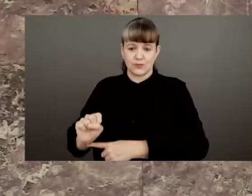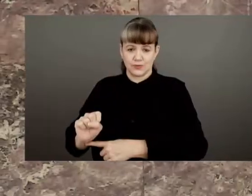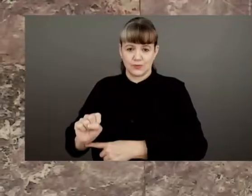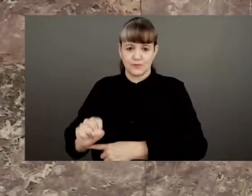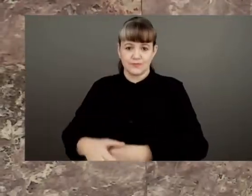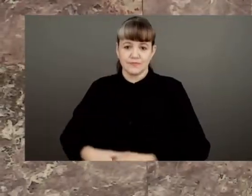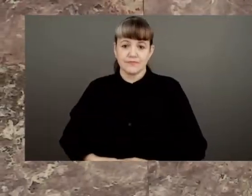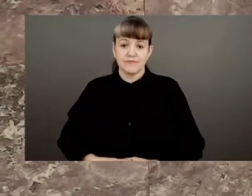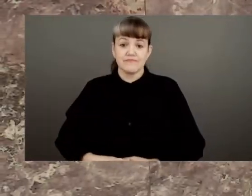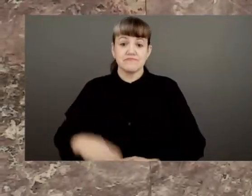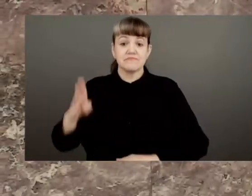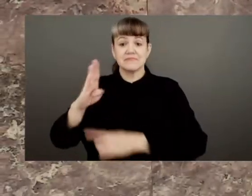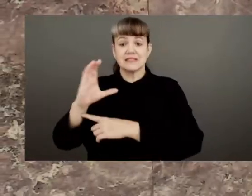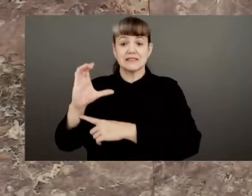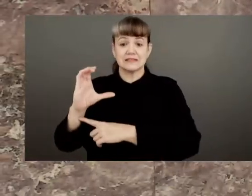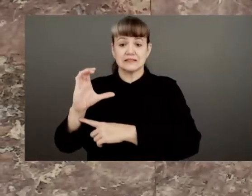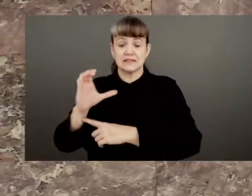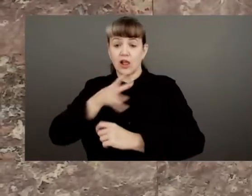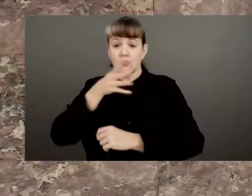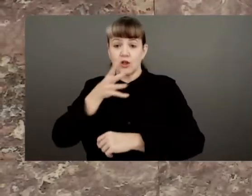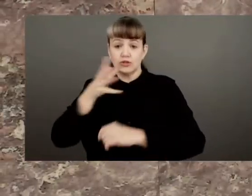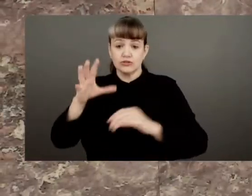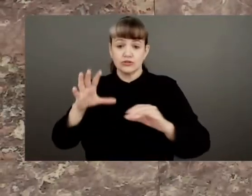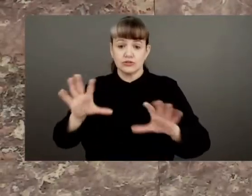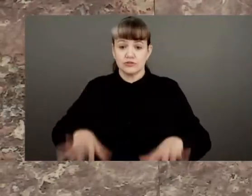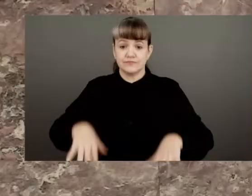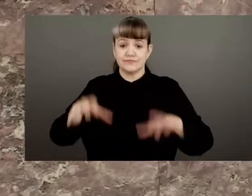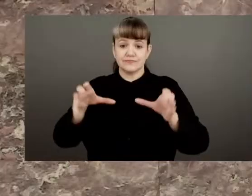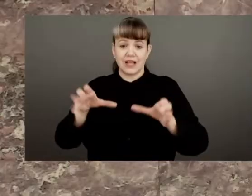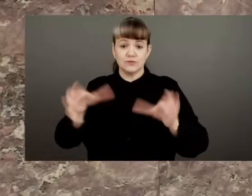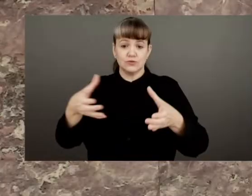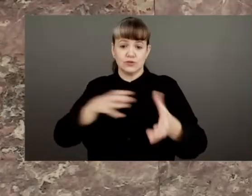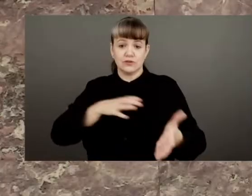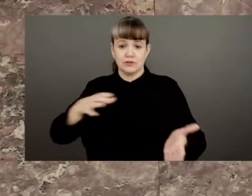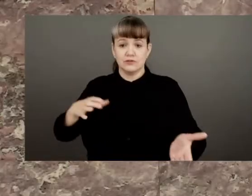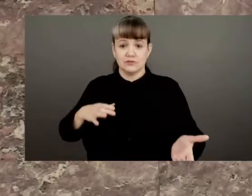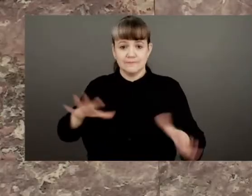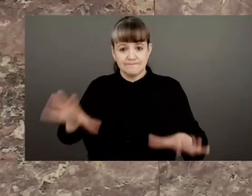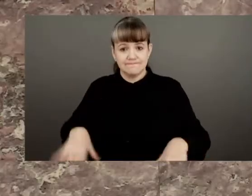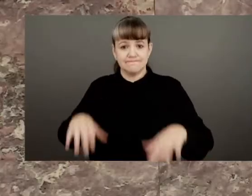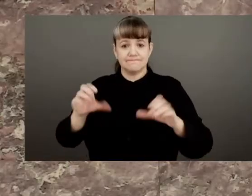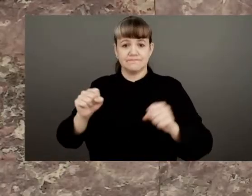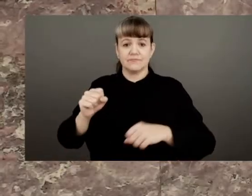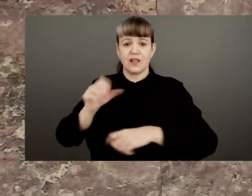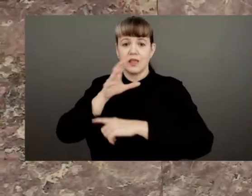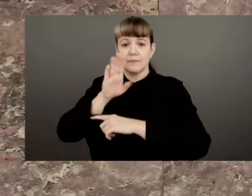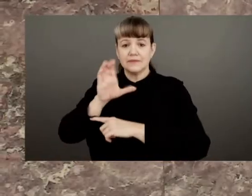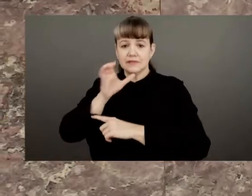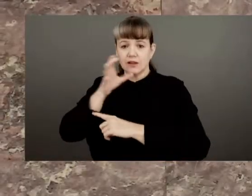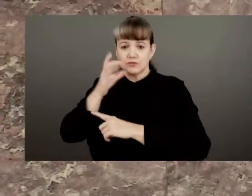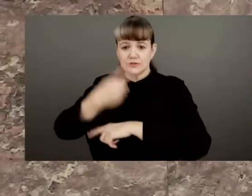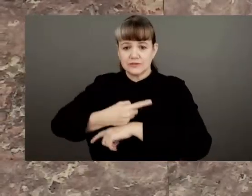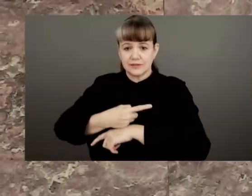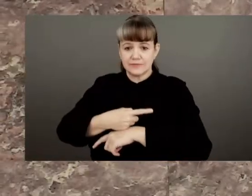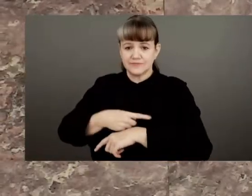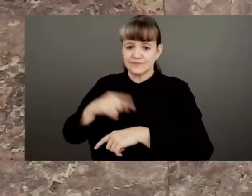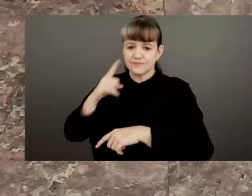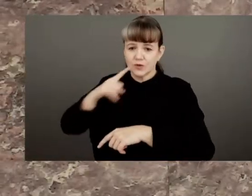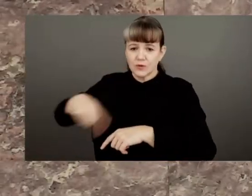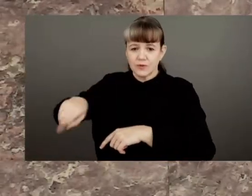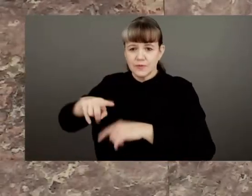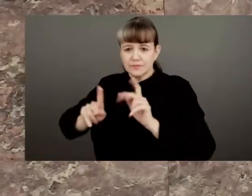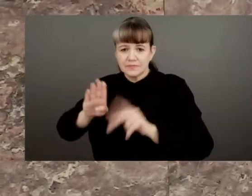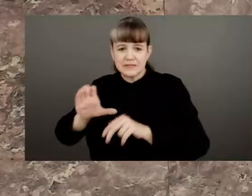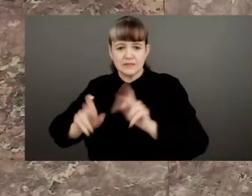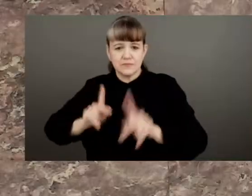all British Columbians how fortunate we are to have such dedicated people producing food for our province. It is important to understand how